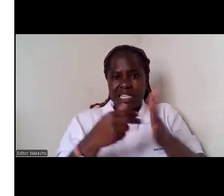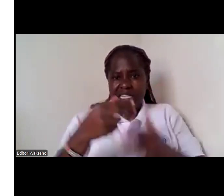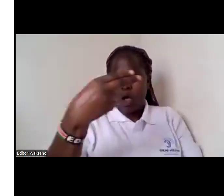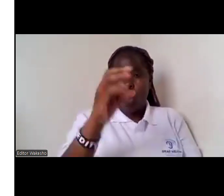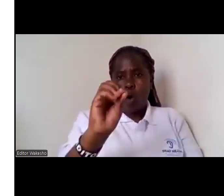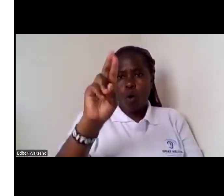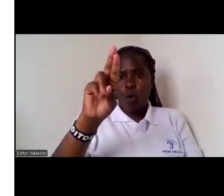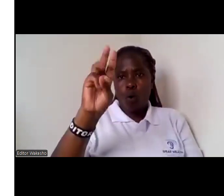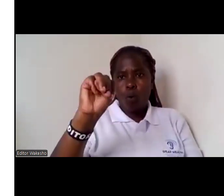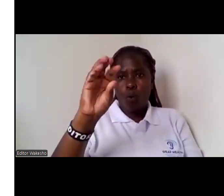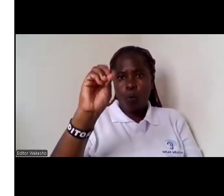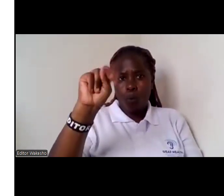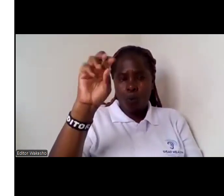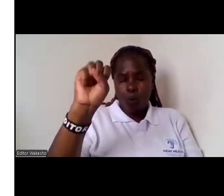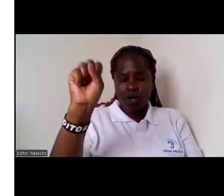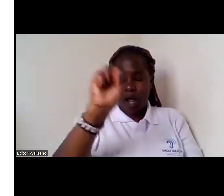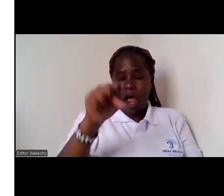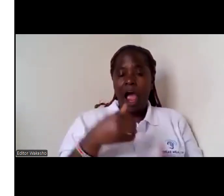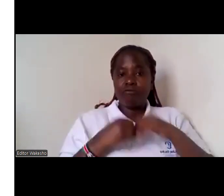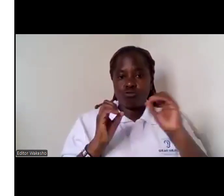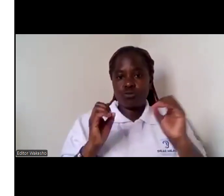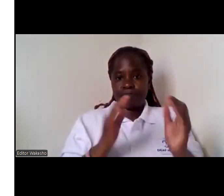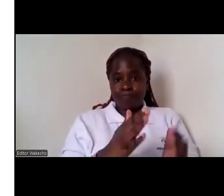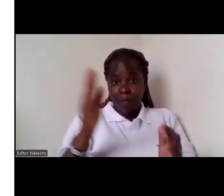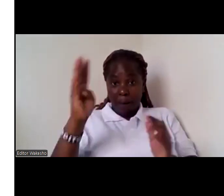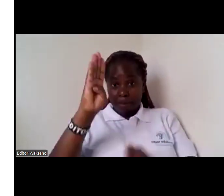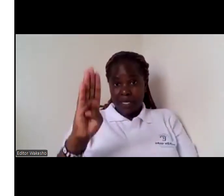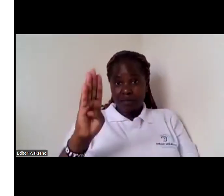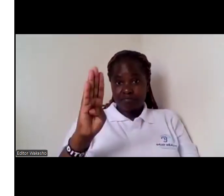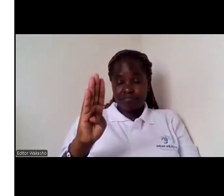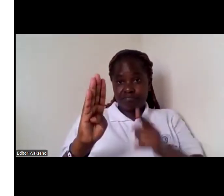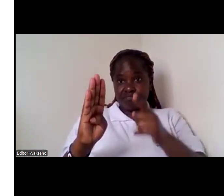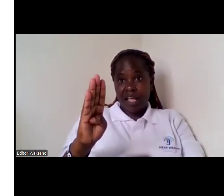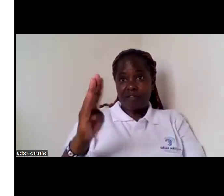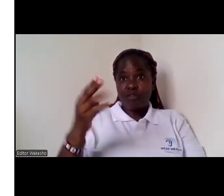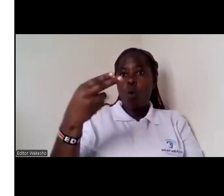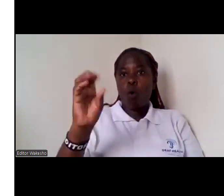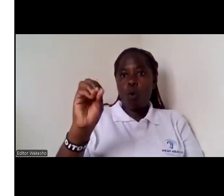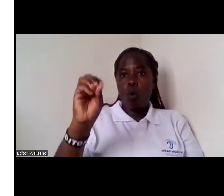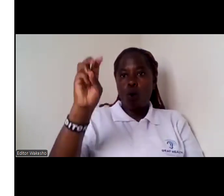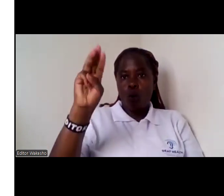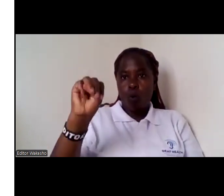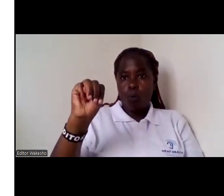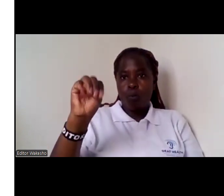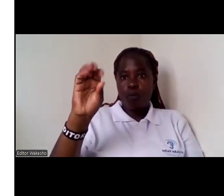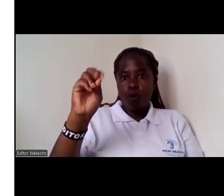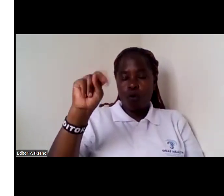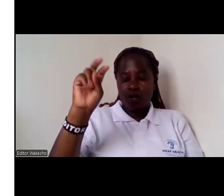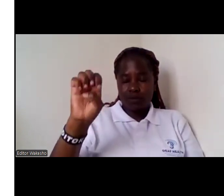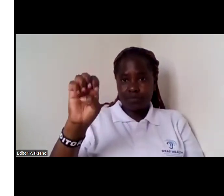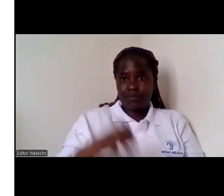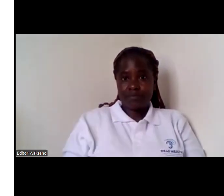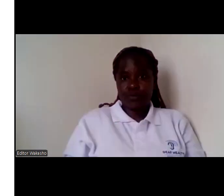here B, which is a hormonal releasing intrauterine device. An example is one called